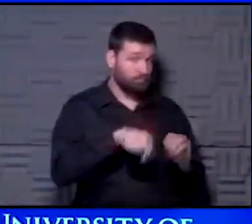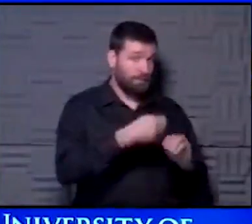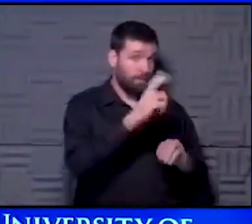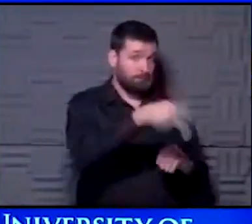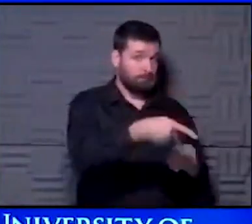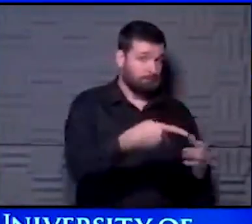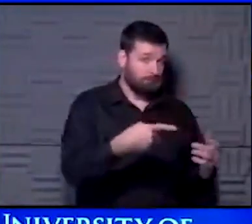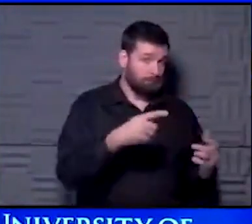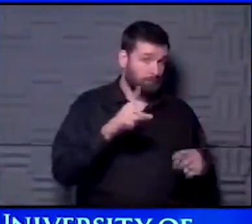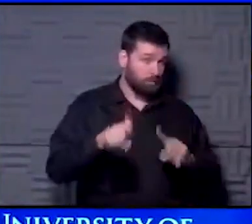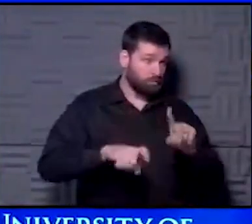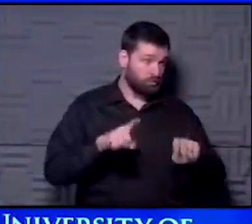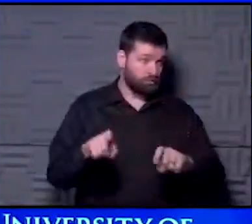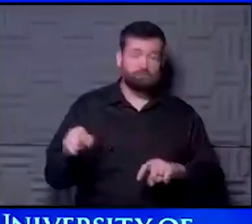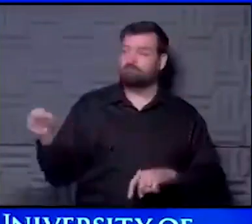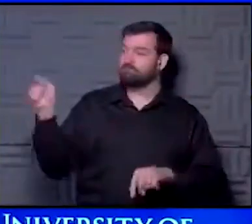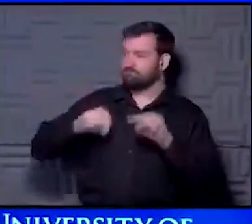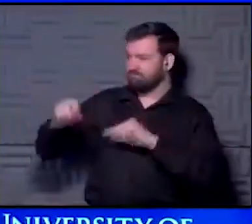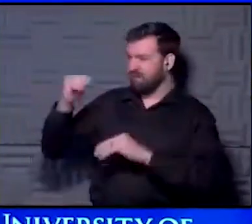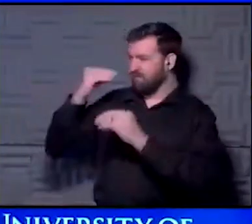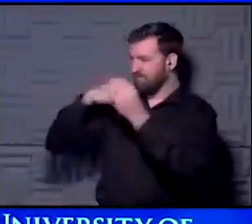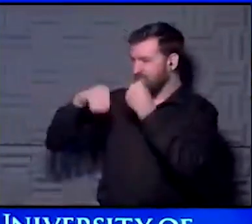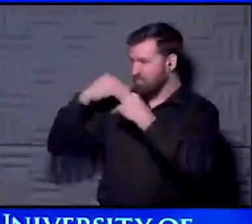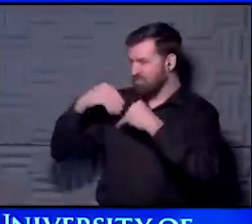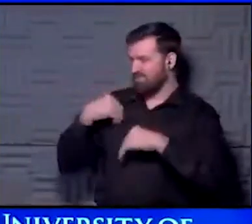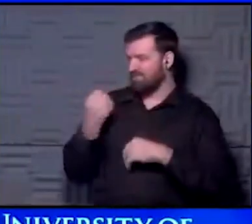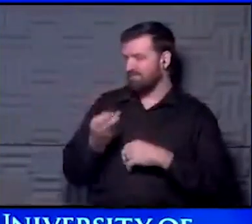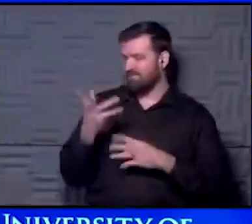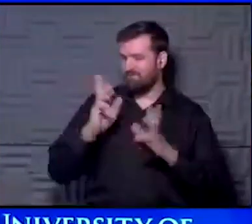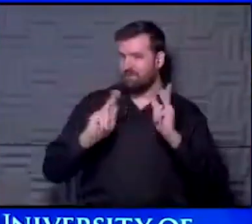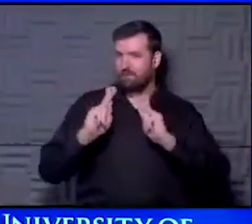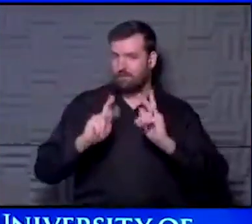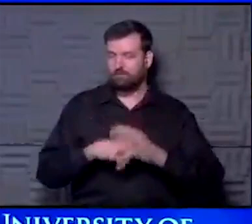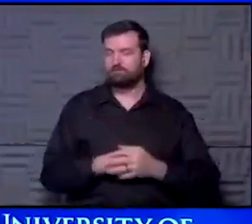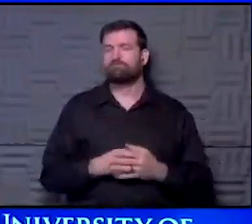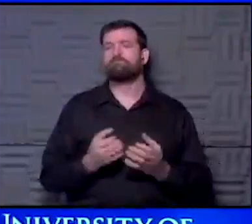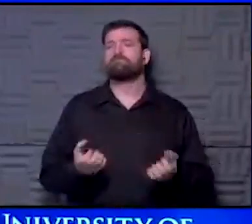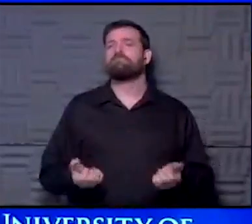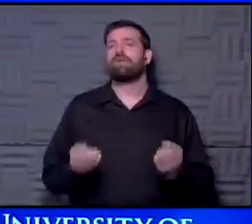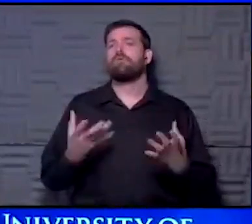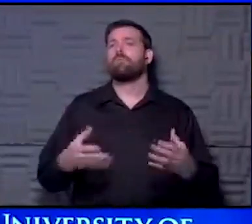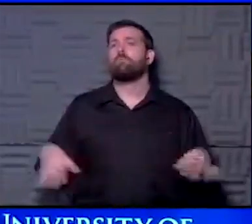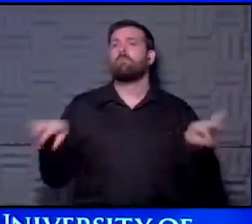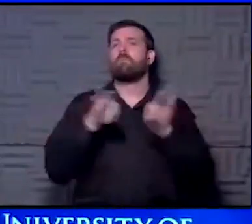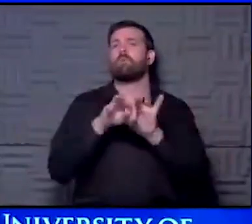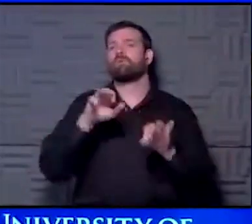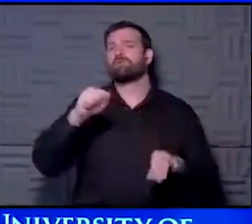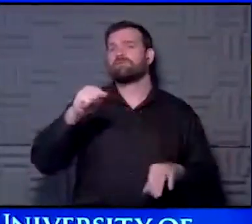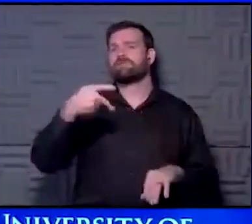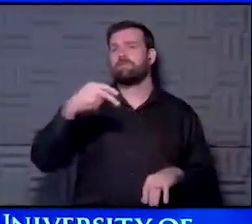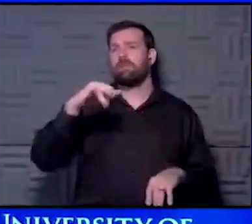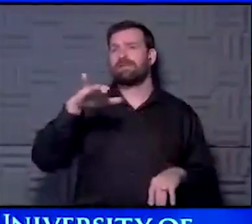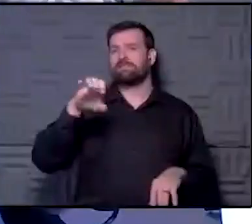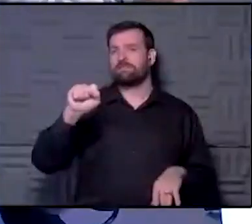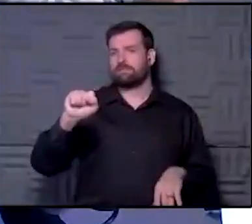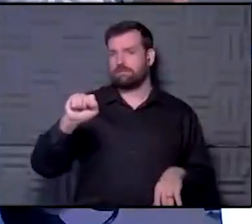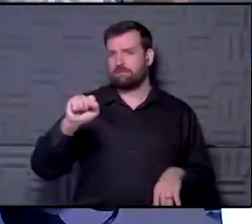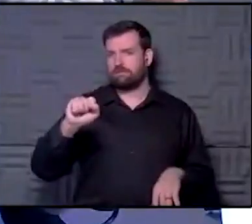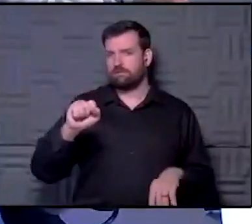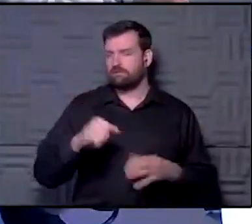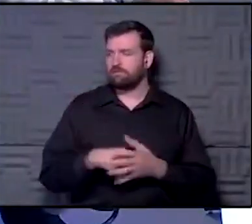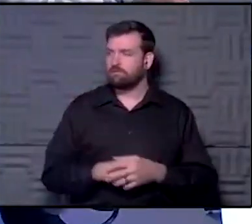ma'am. Let's go back to food, because I have some people, they want to know, how important are spices?